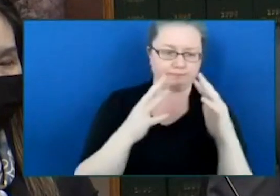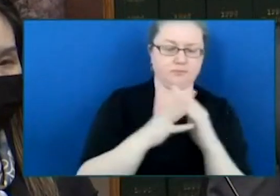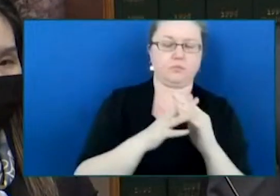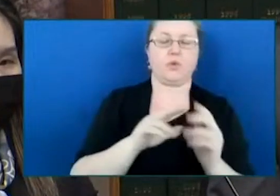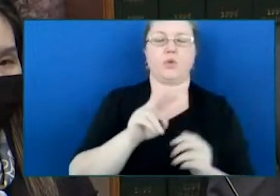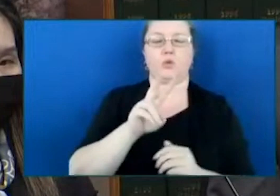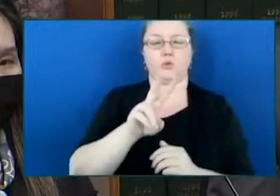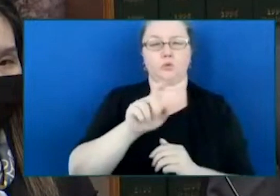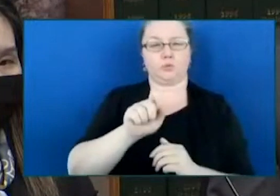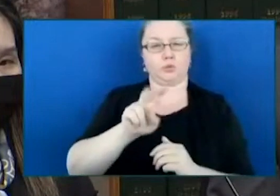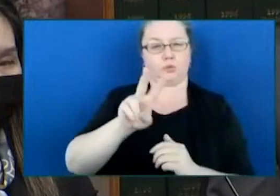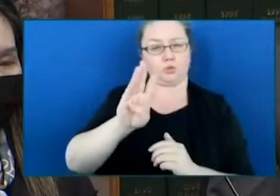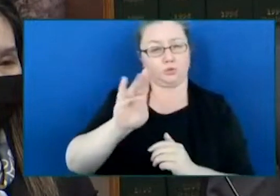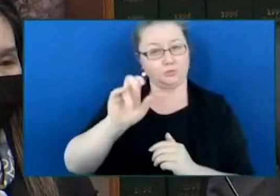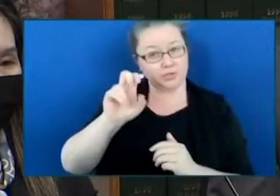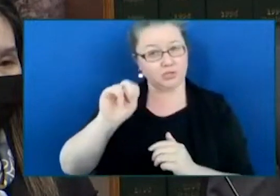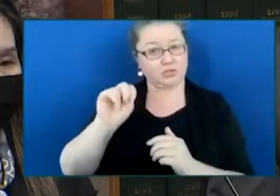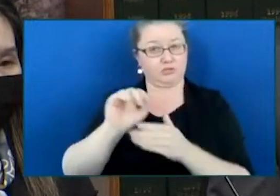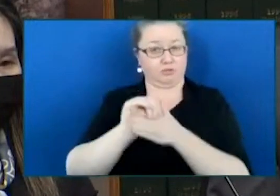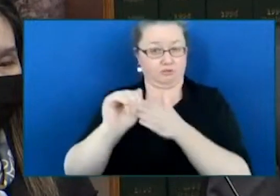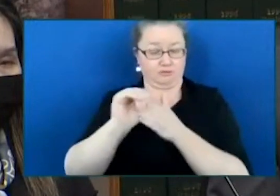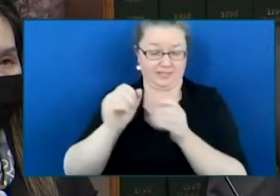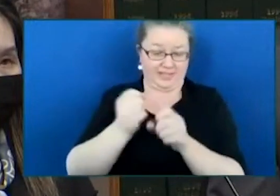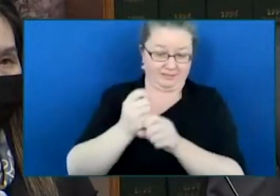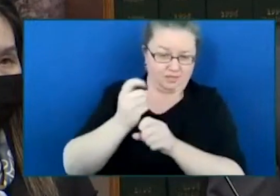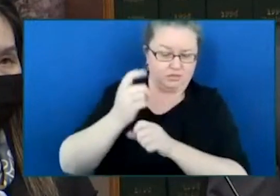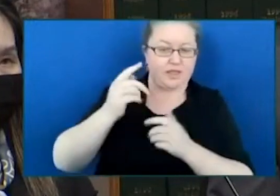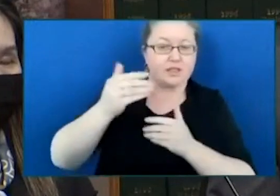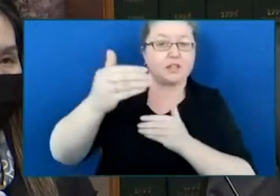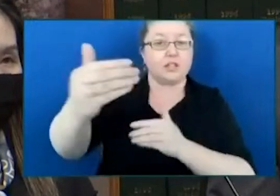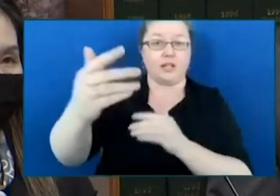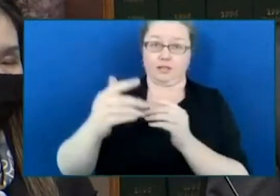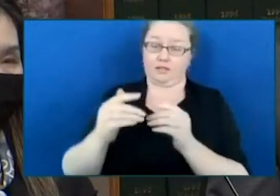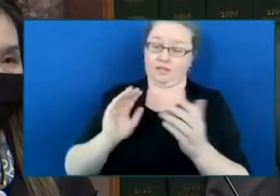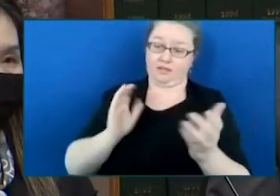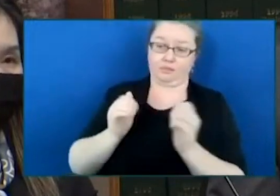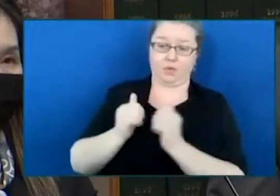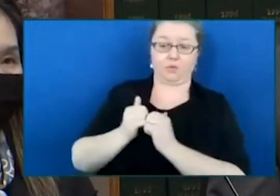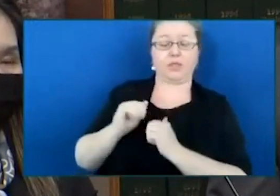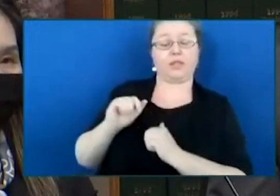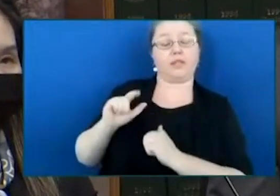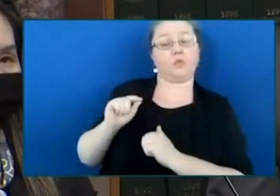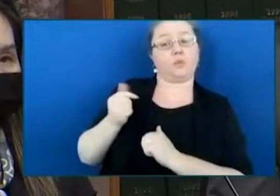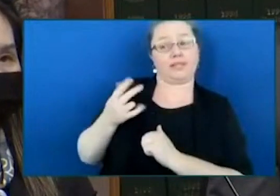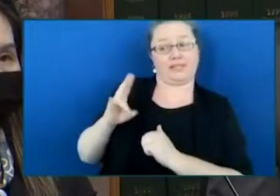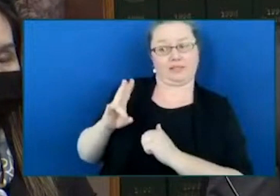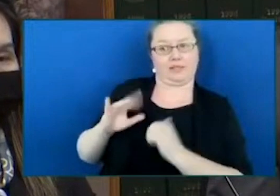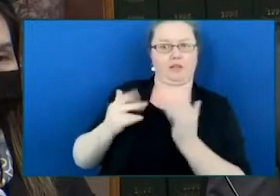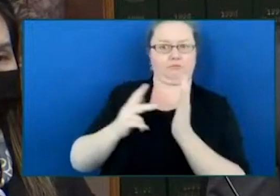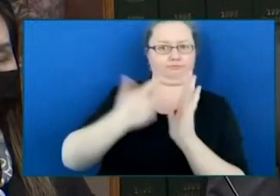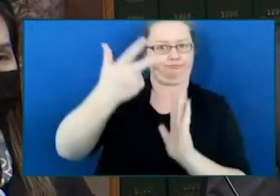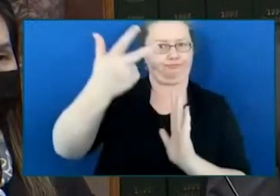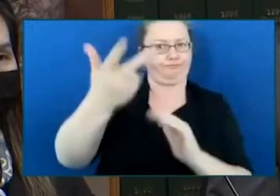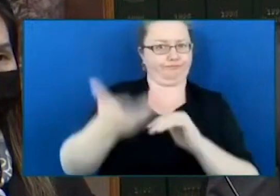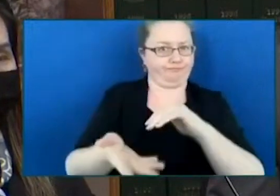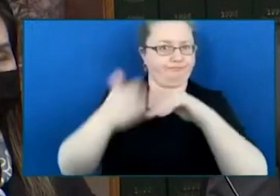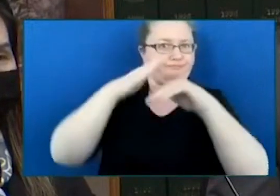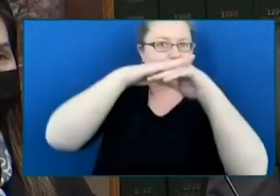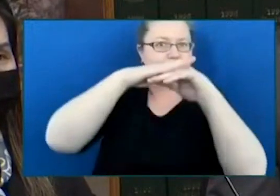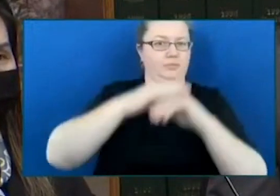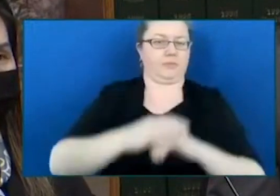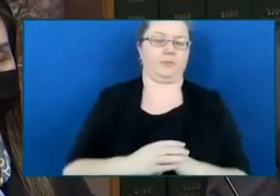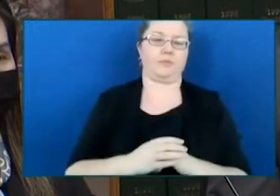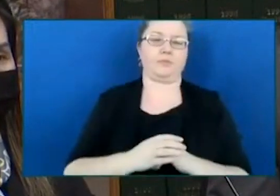3 years. That's 3 times the level of funding in 2017. Last year, we made $2 billion in